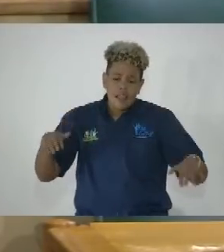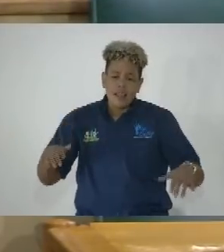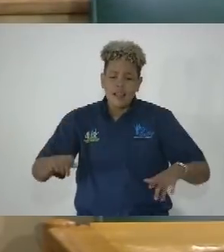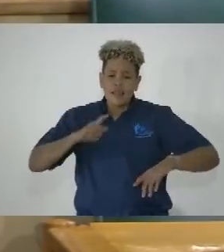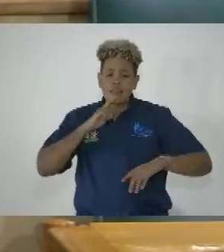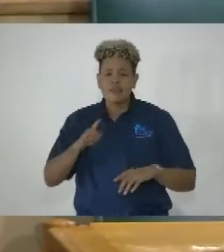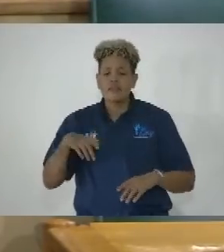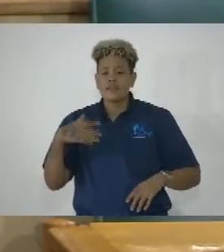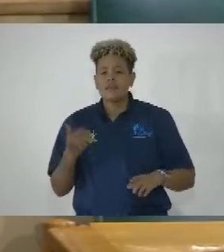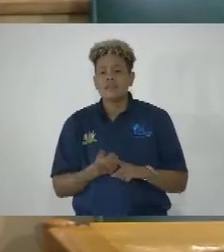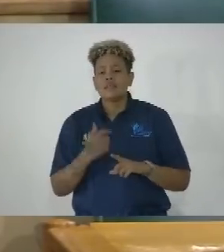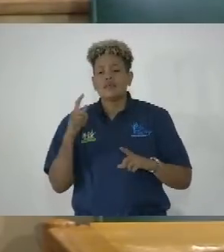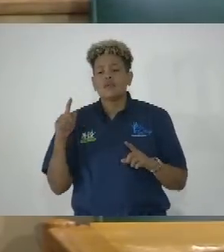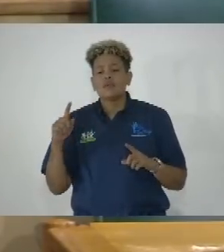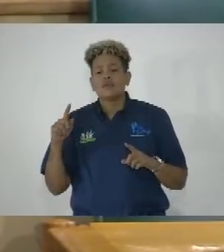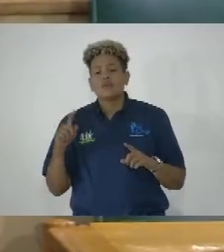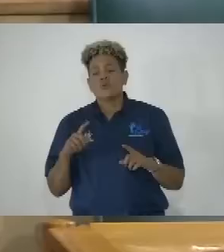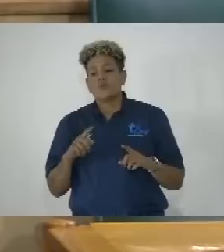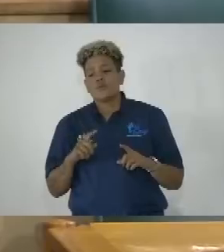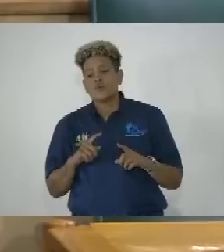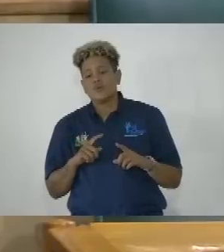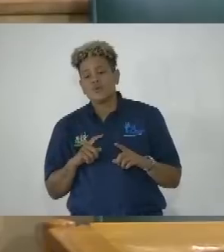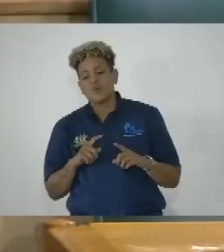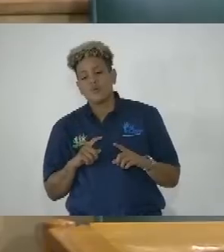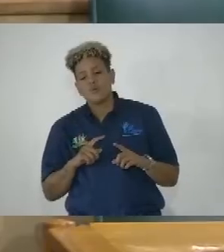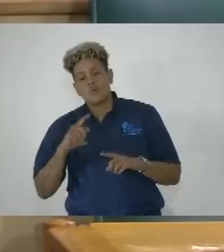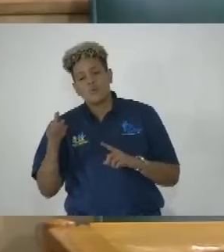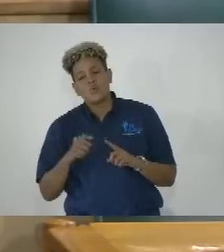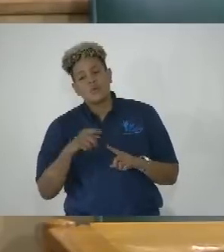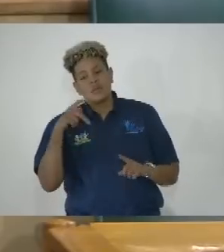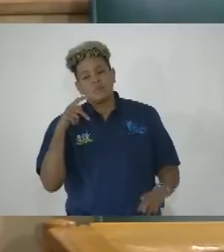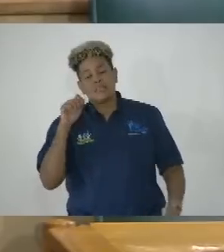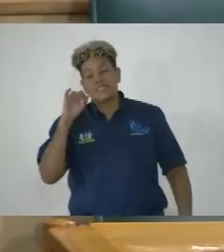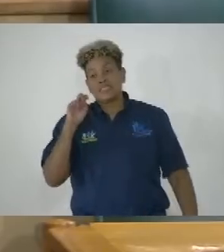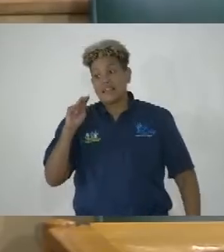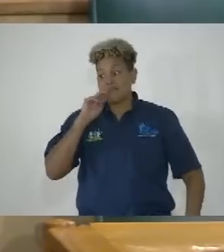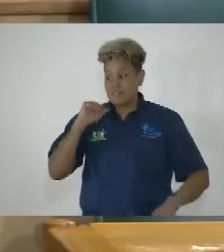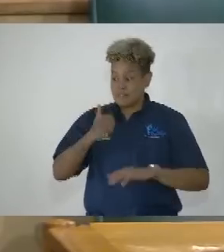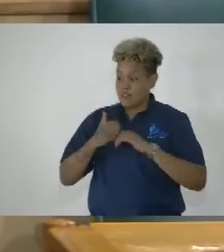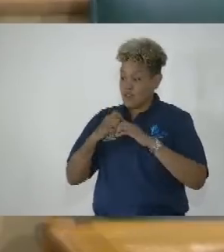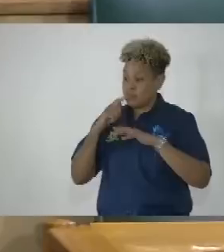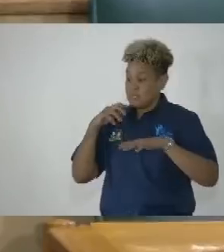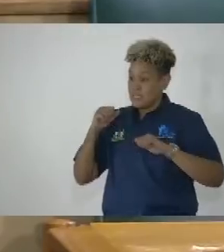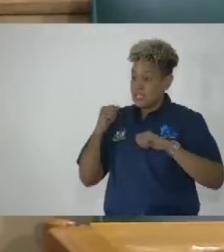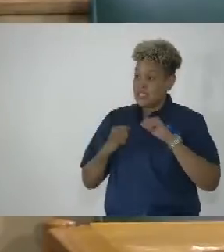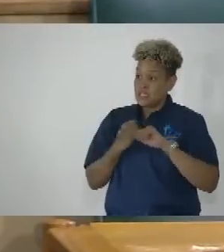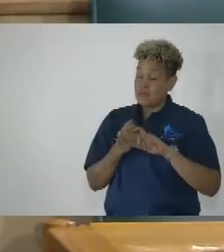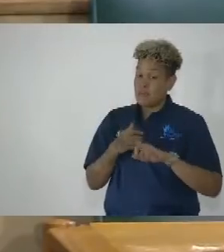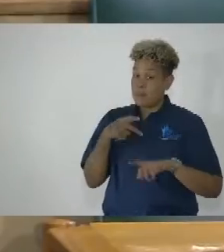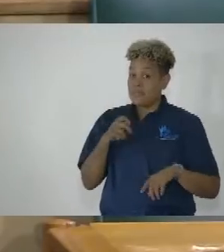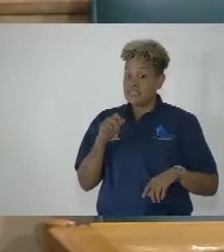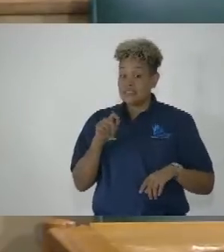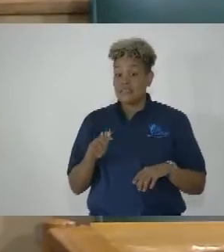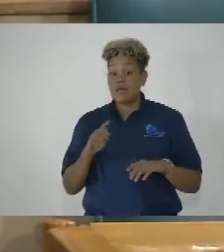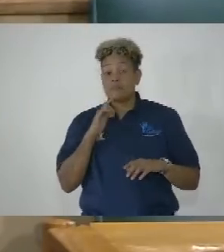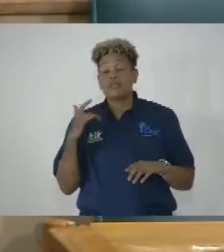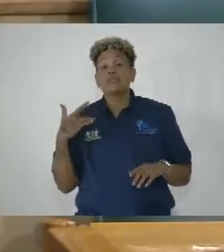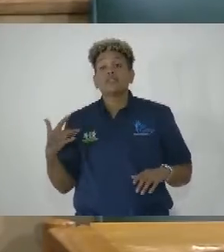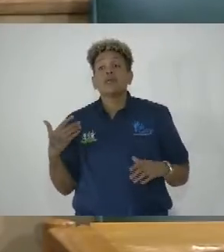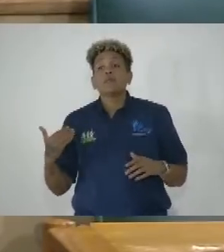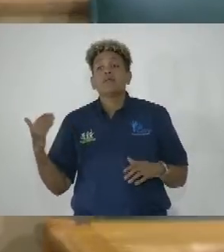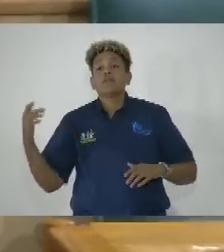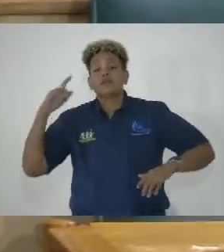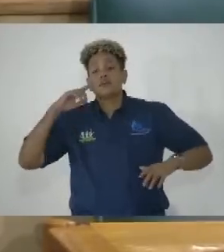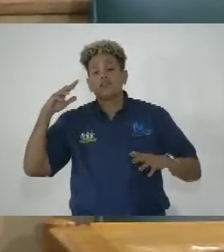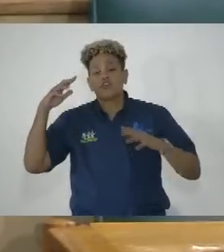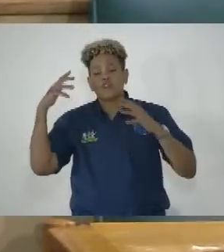PSTEB, when PSTEB was formed, if we take the years before PSTEB, typically fatal